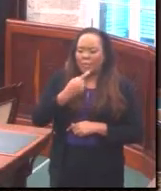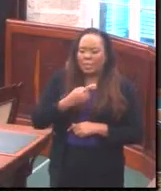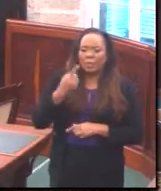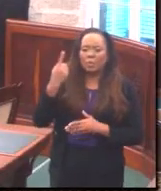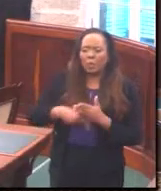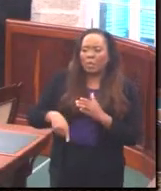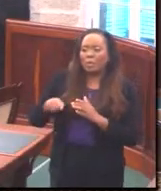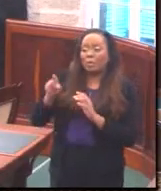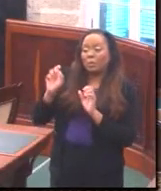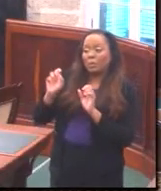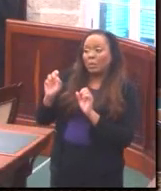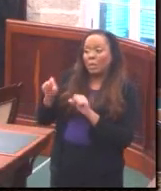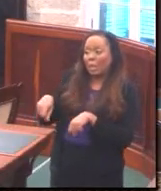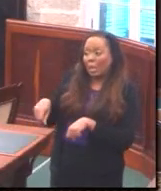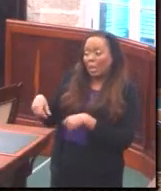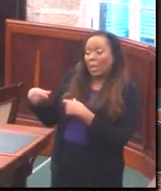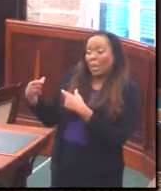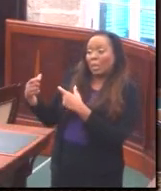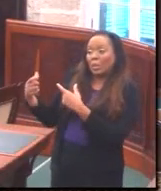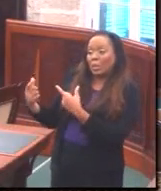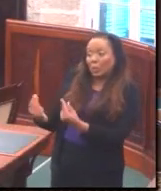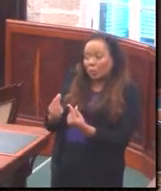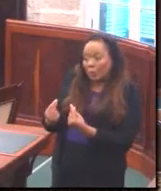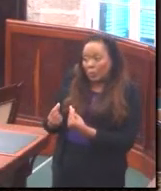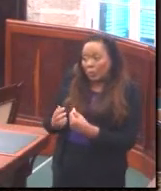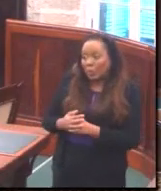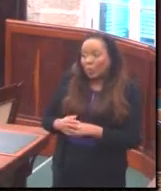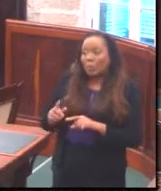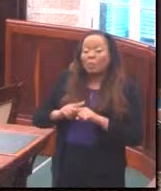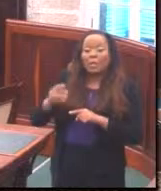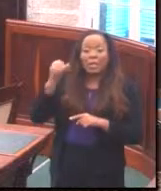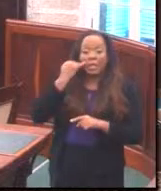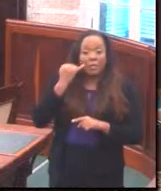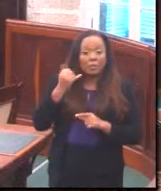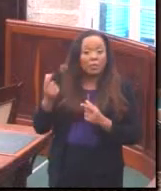you do it, we pardon you.